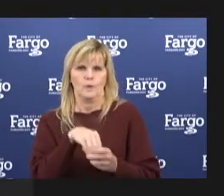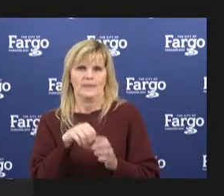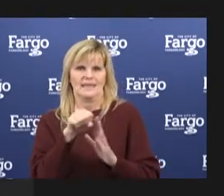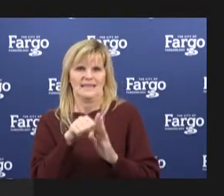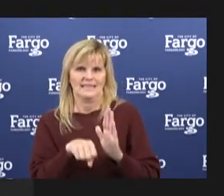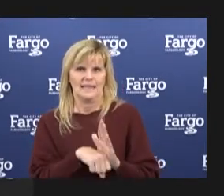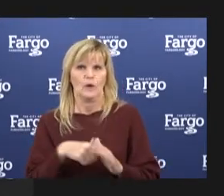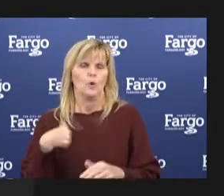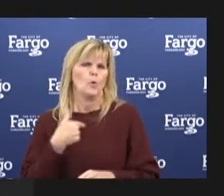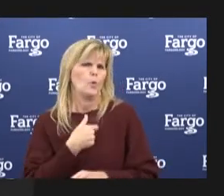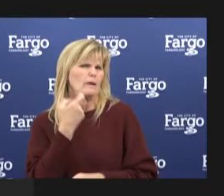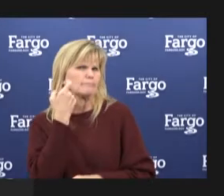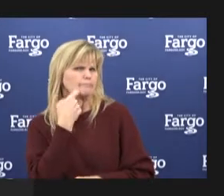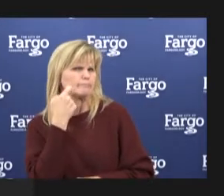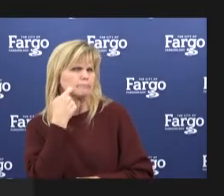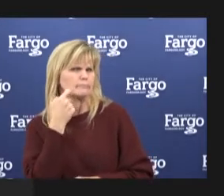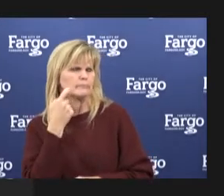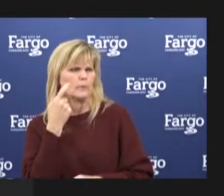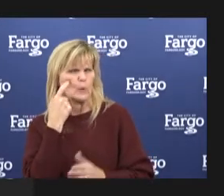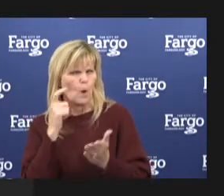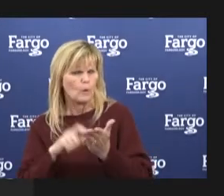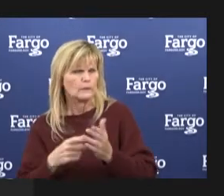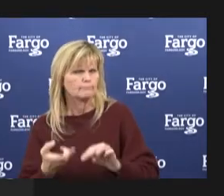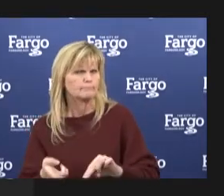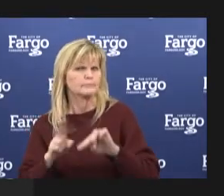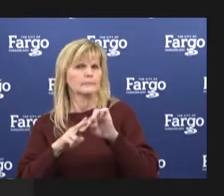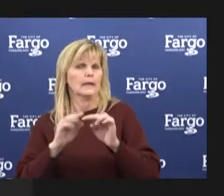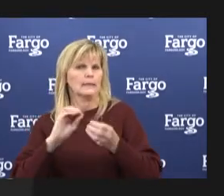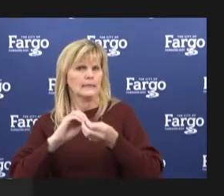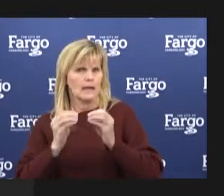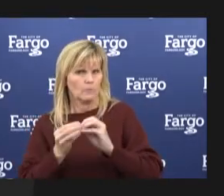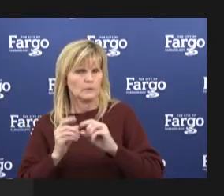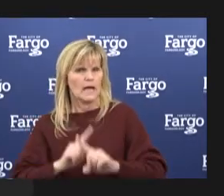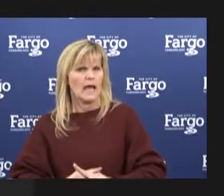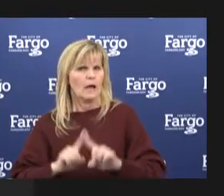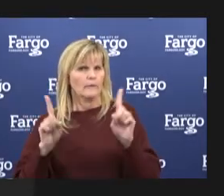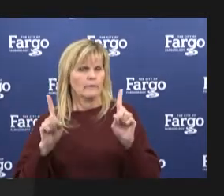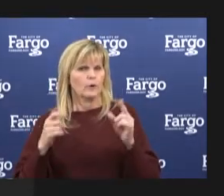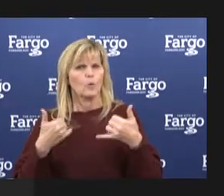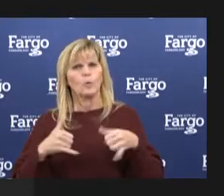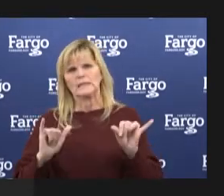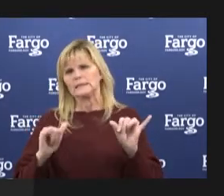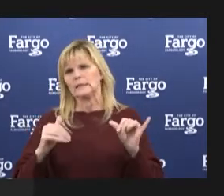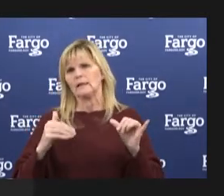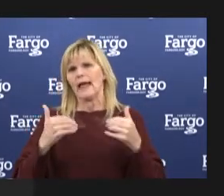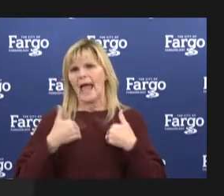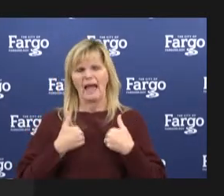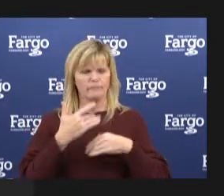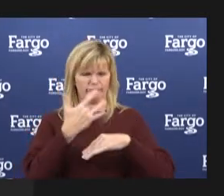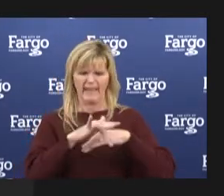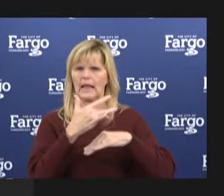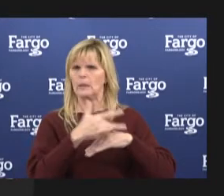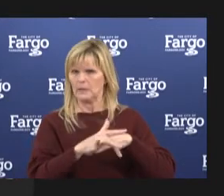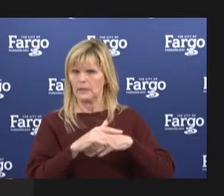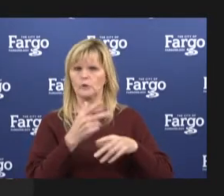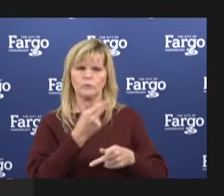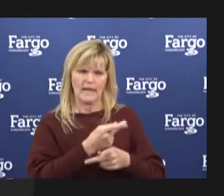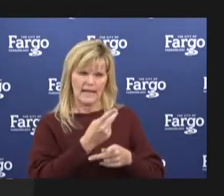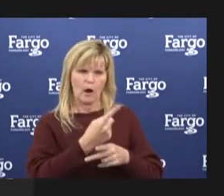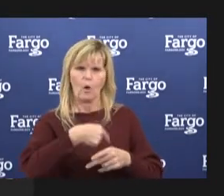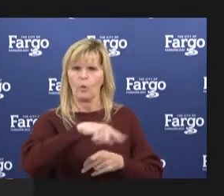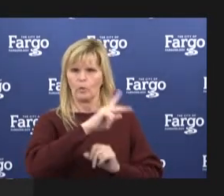recently experiencing some high demand. However, we still have capacity and staff to safely care for those who need